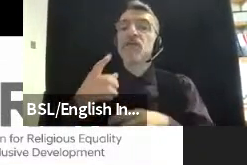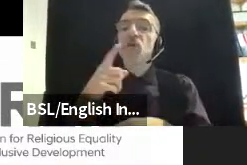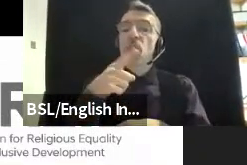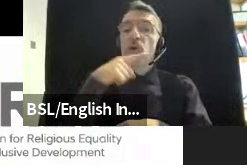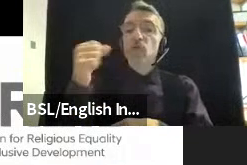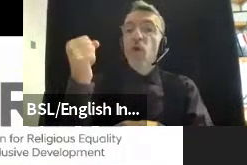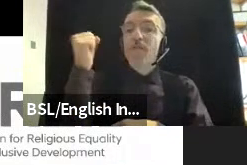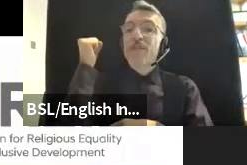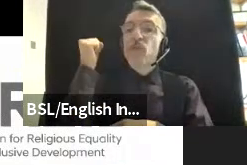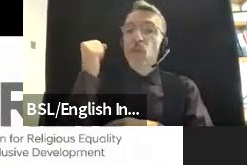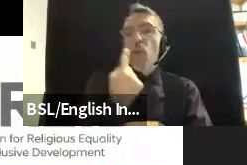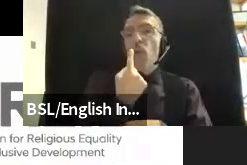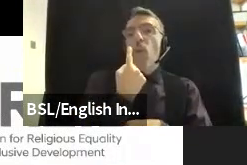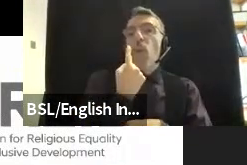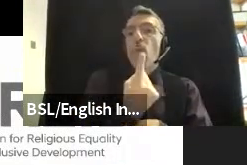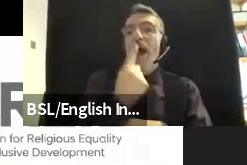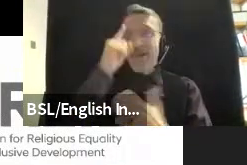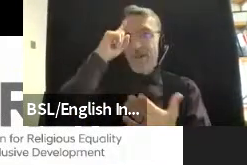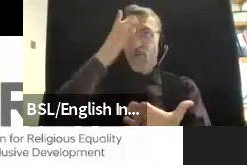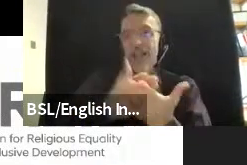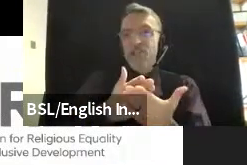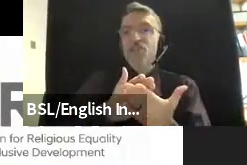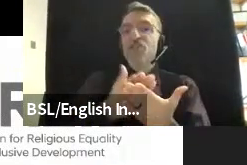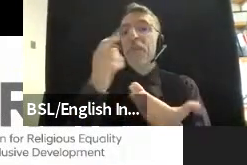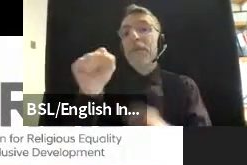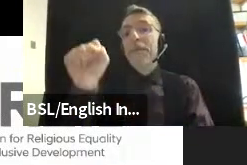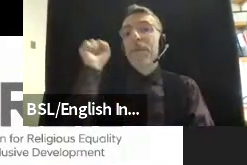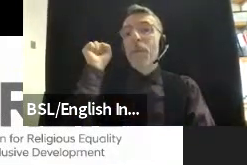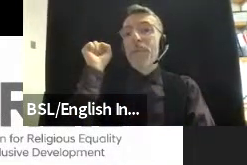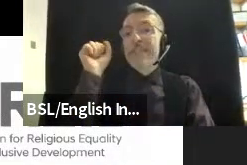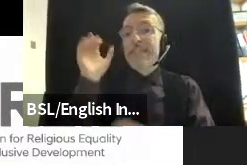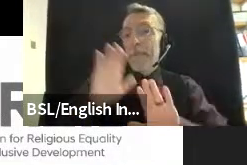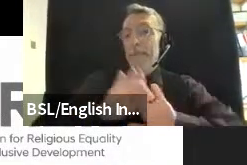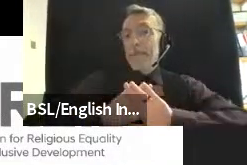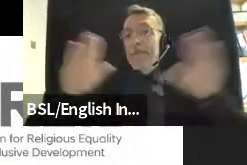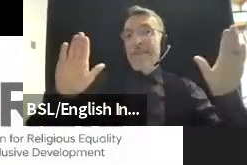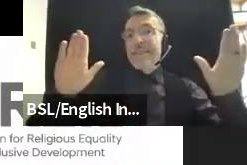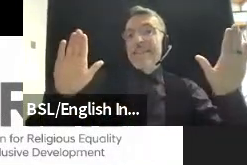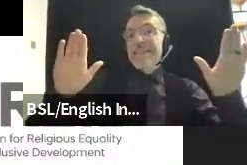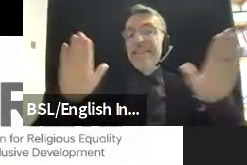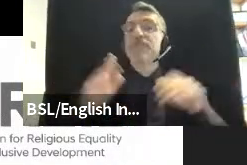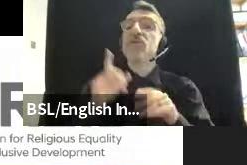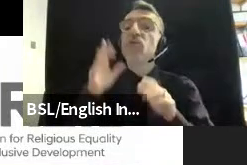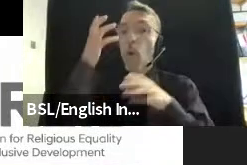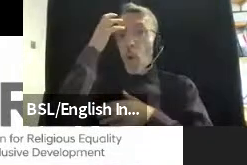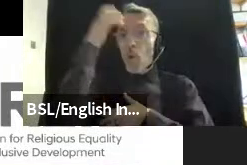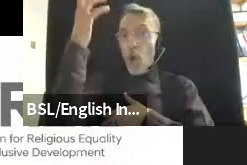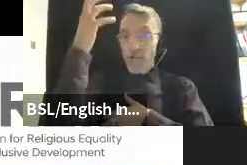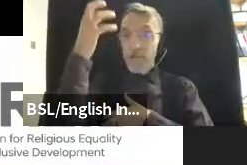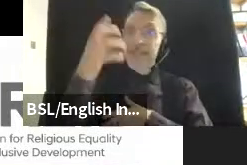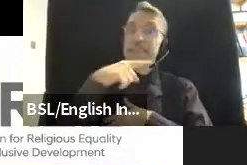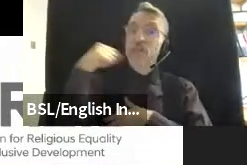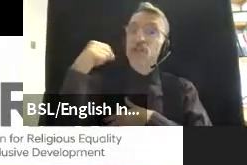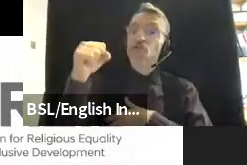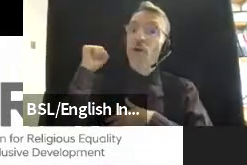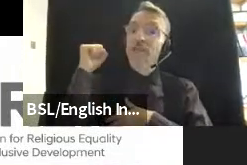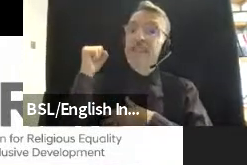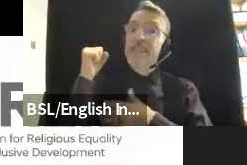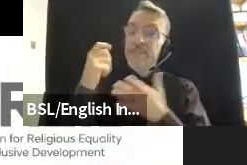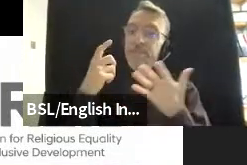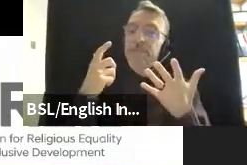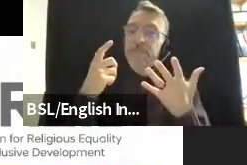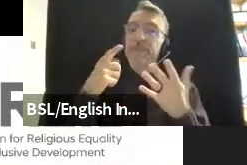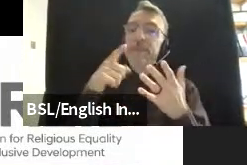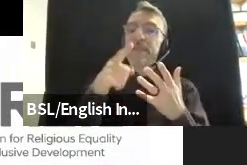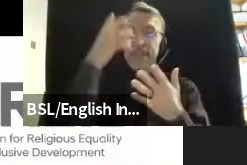one religion, which was communism, and the government the Soviet government promoted the so-called